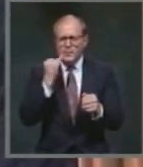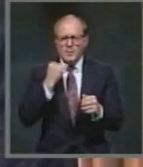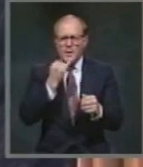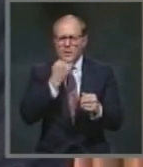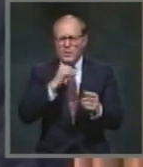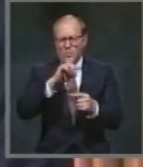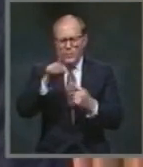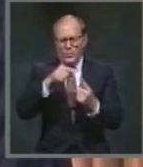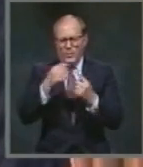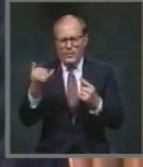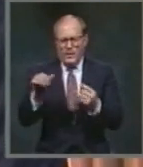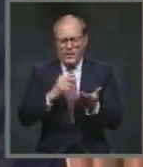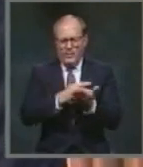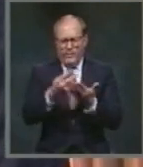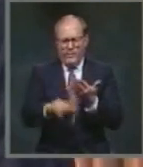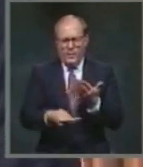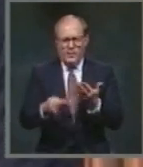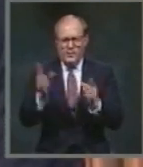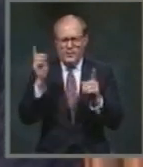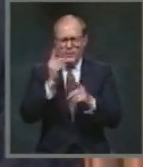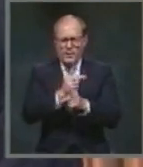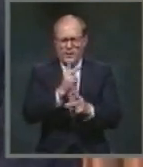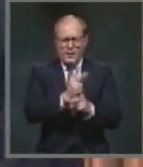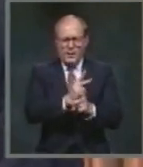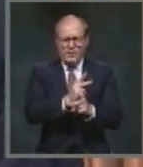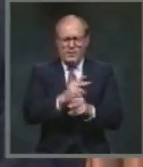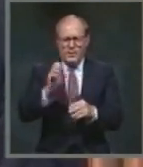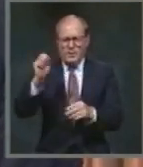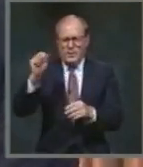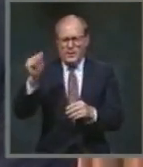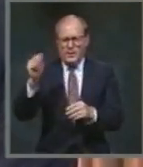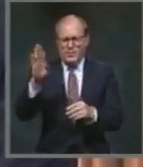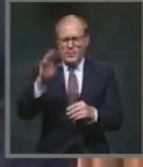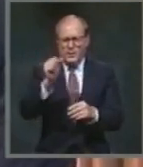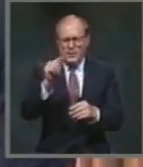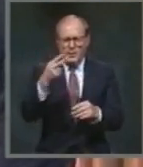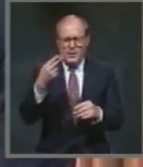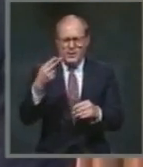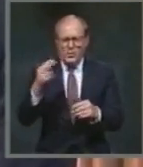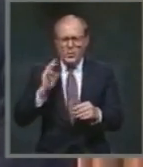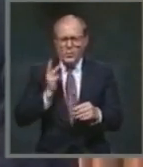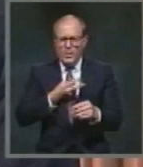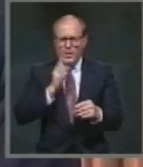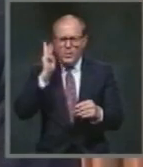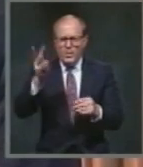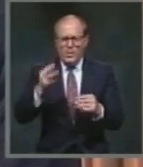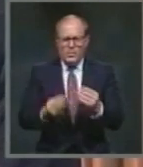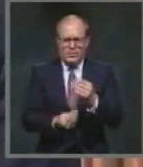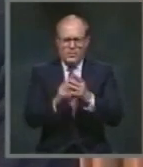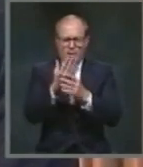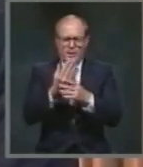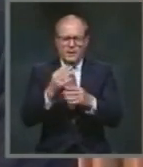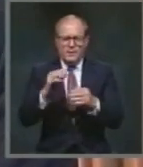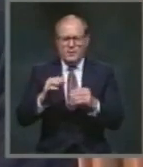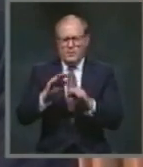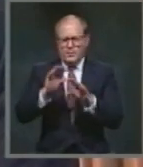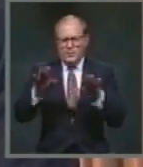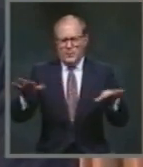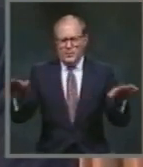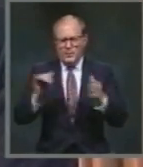day. We will raise up a generation of our own children who do not know God, who will have little regard for the